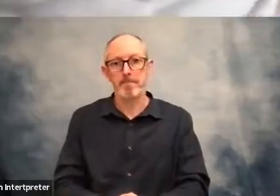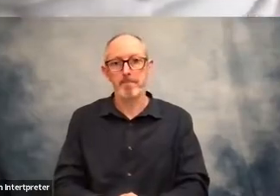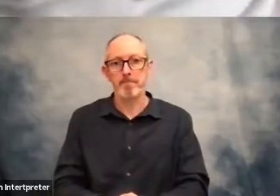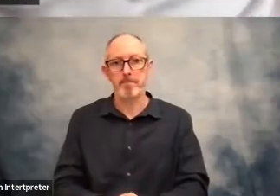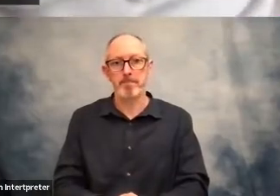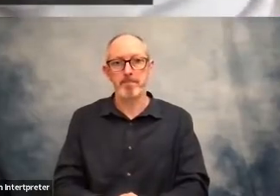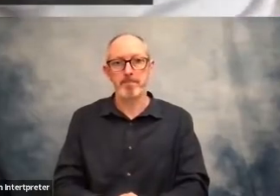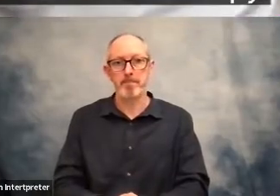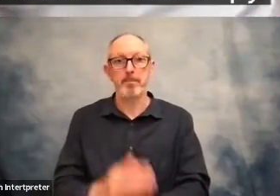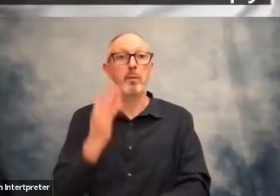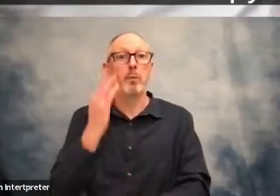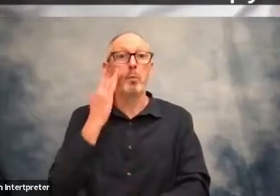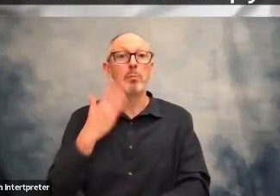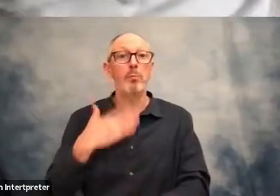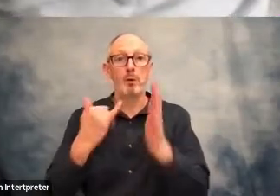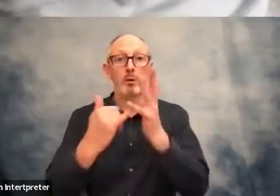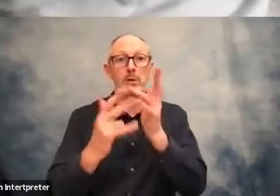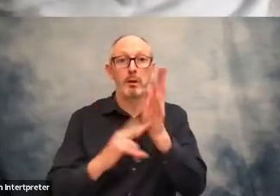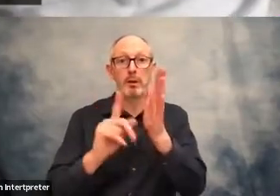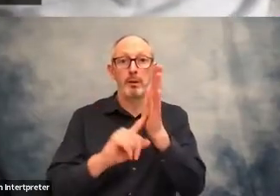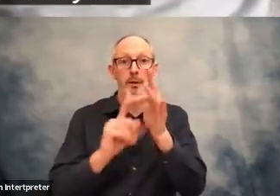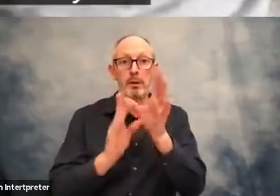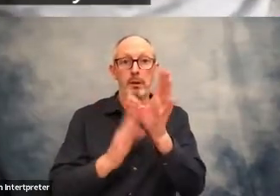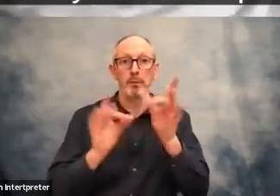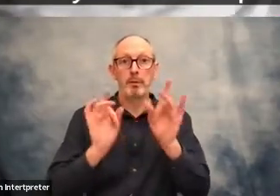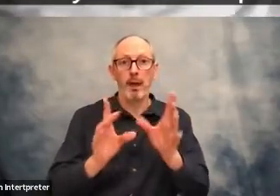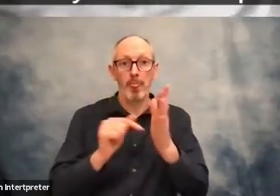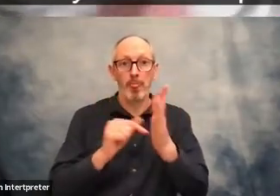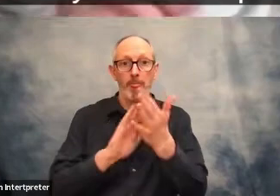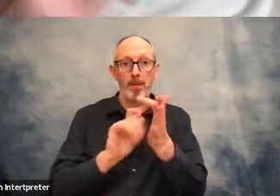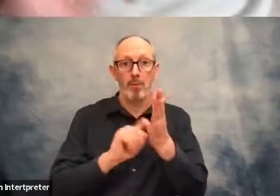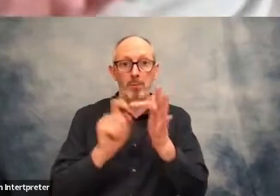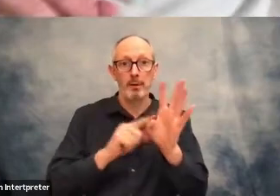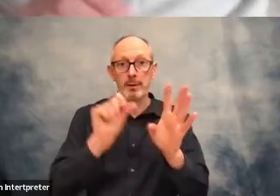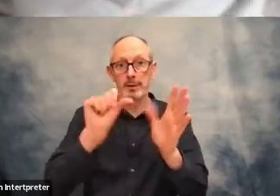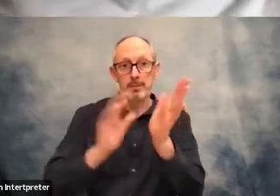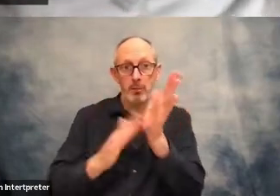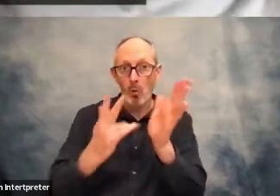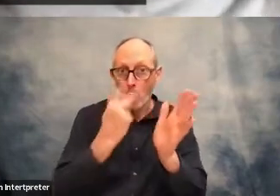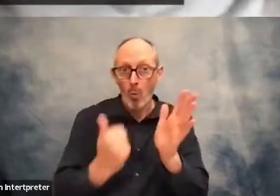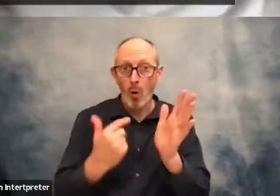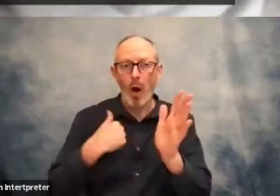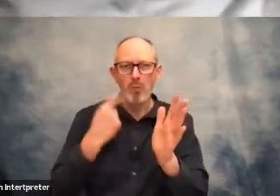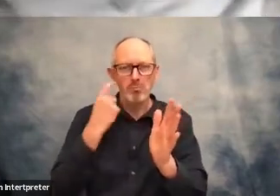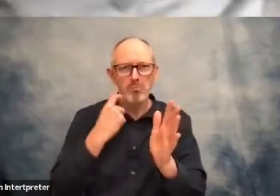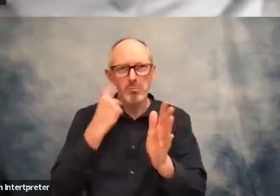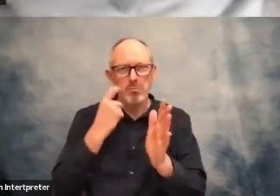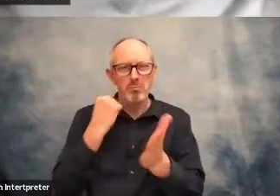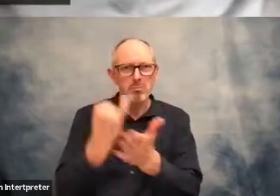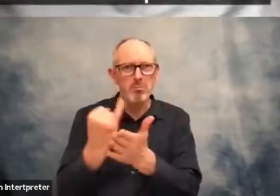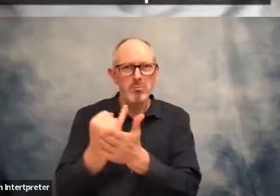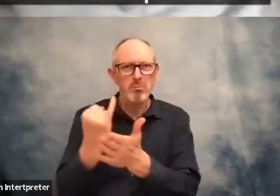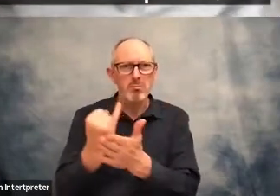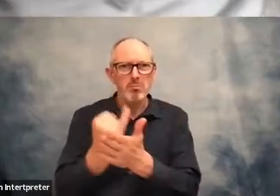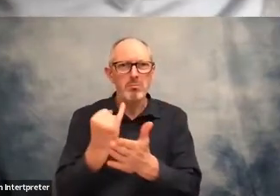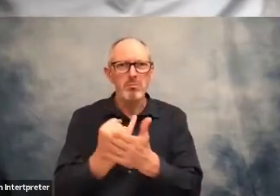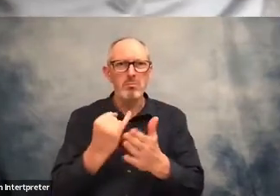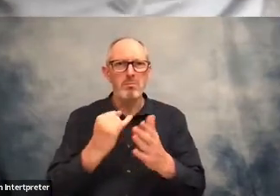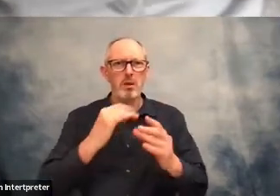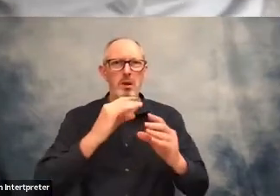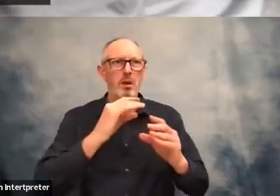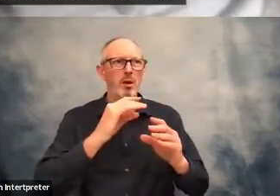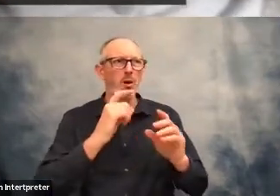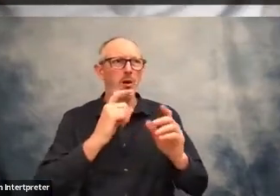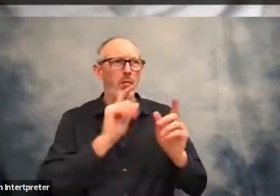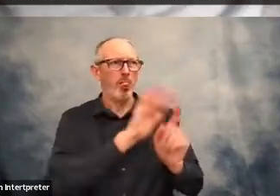When my son Liam started therapy at 6 months old, I found myself attempting and failing to fill the shoes of his physical, speech, and occupational therapist